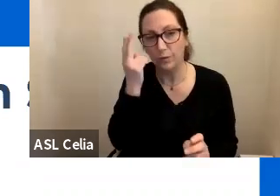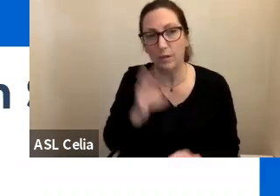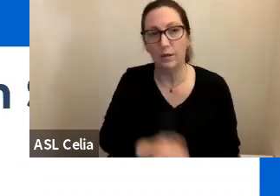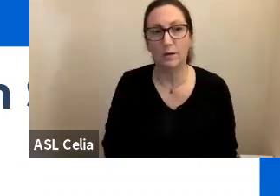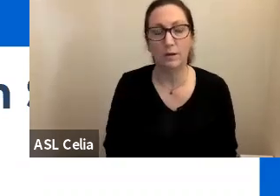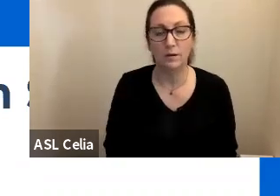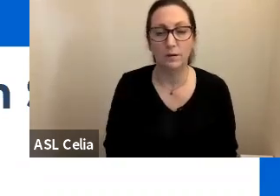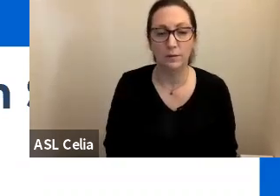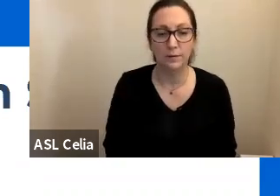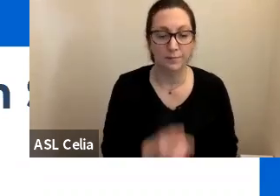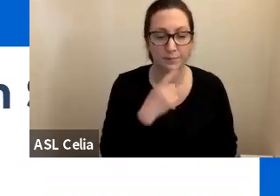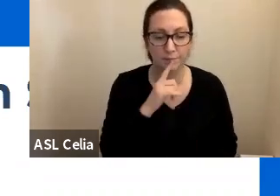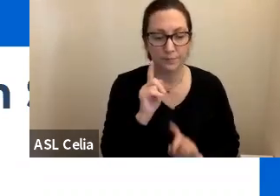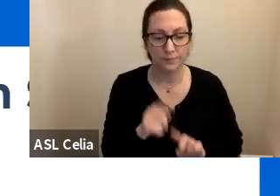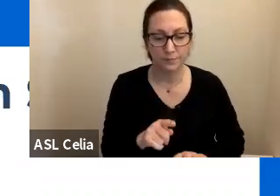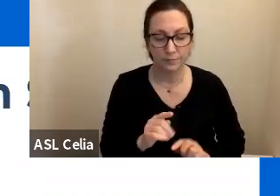That is